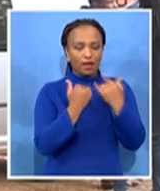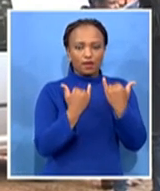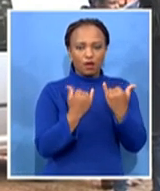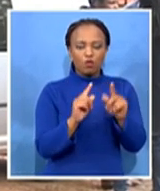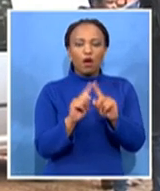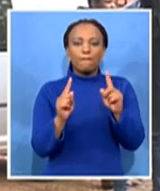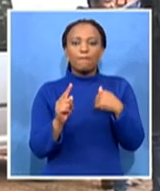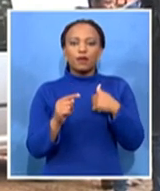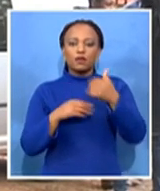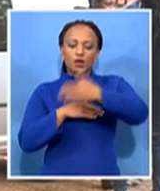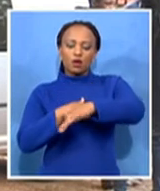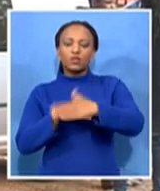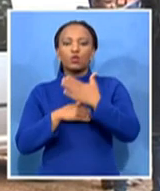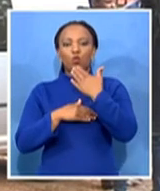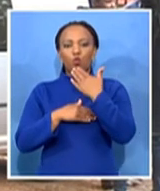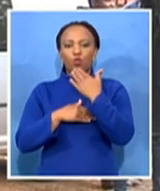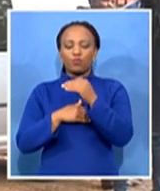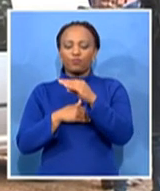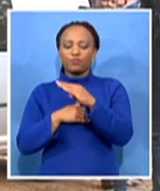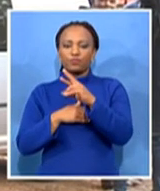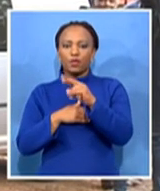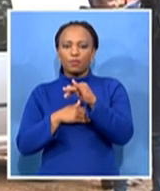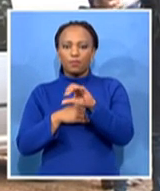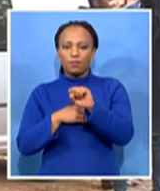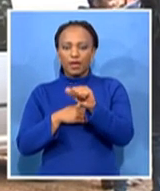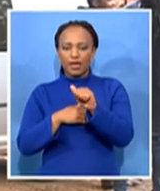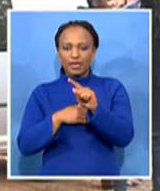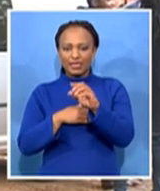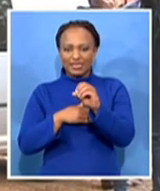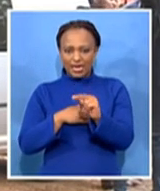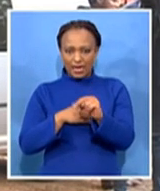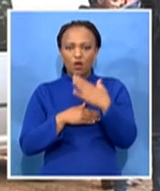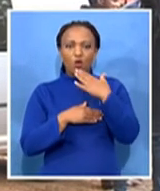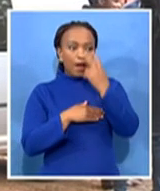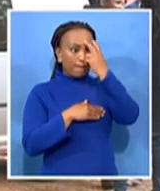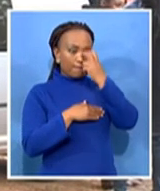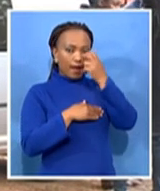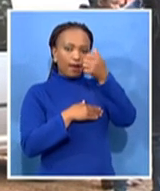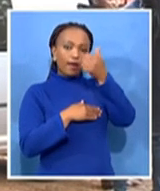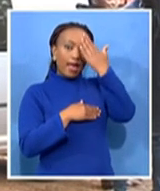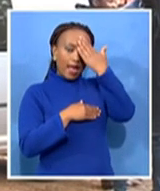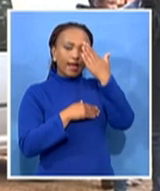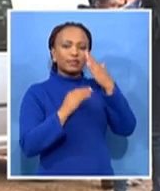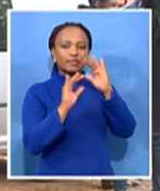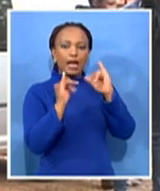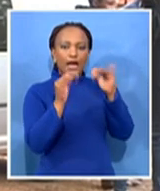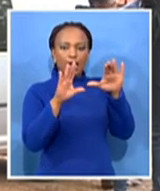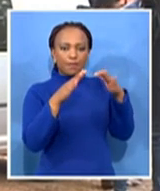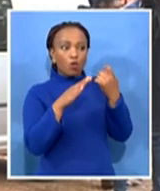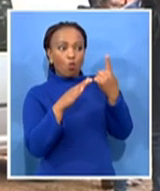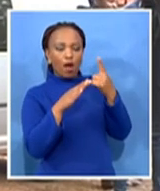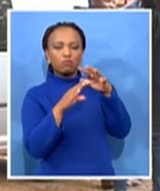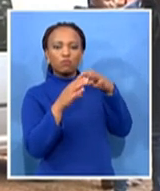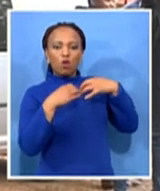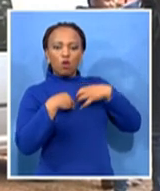Blackhead Consulting offices, a company owned by one of the accused, one of the 7 accused, Edwin Sodi, where curators will be coming here